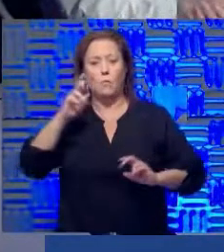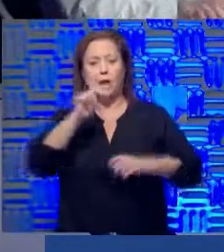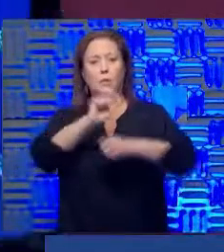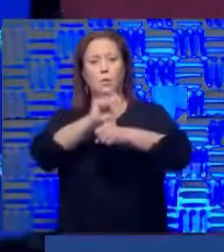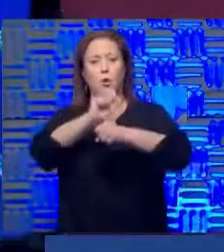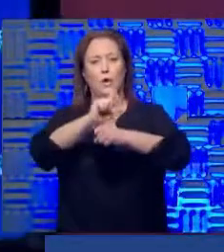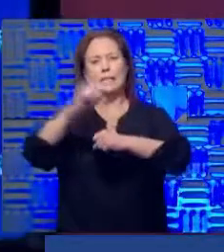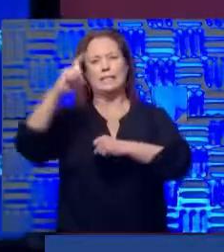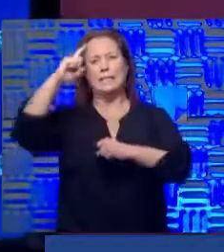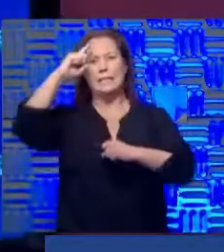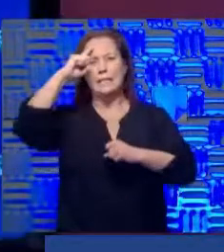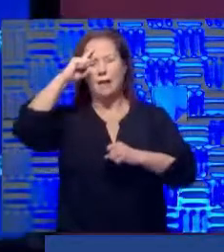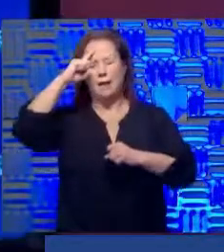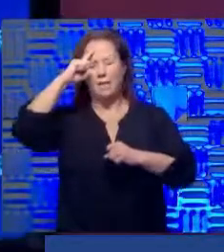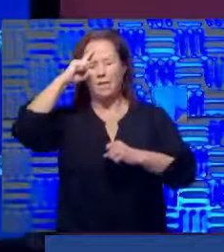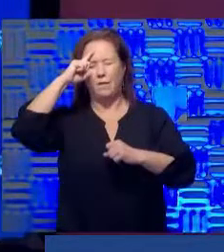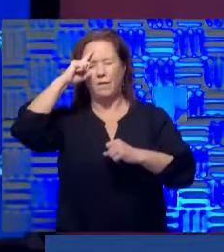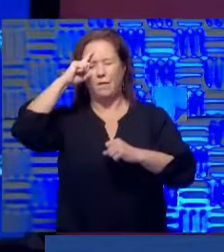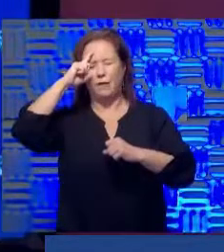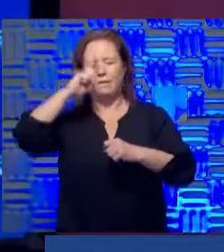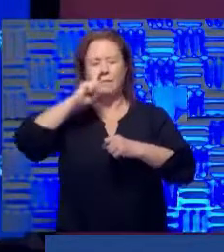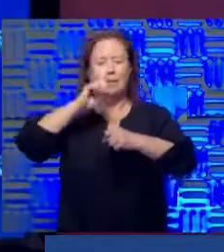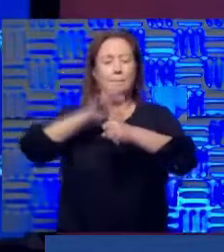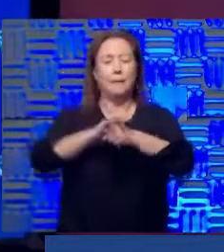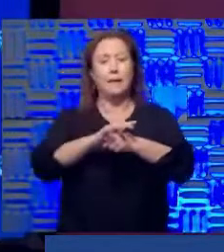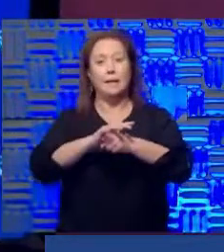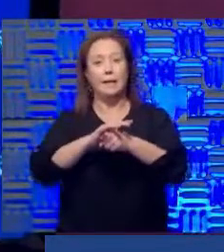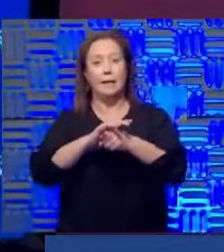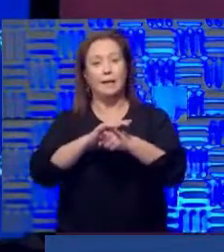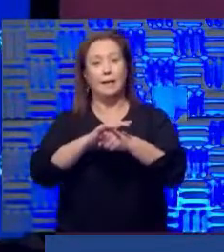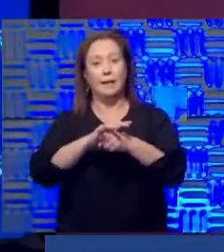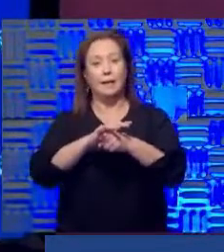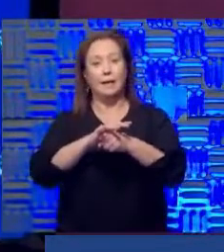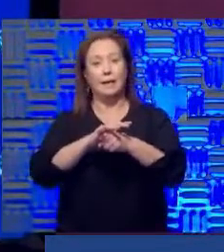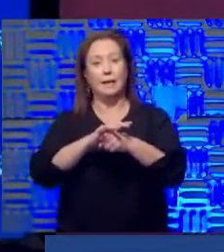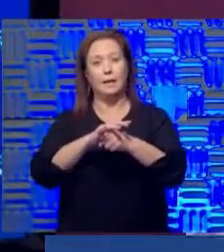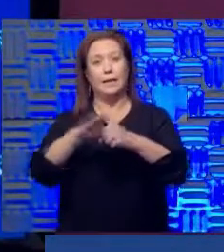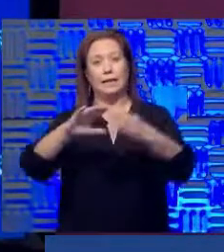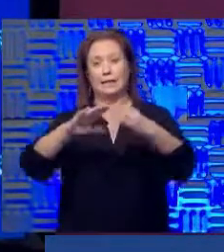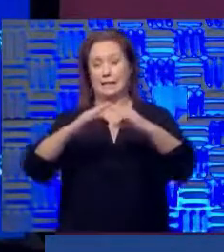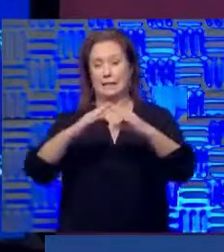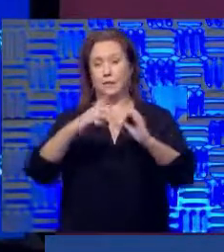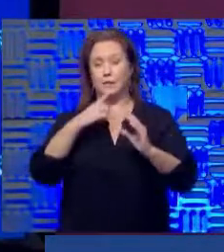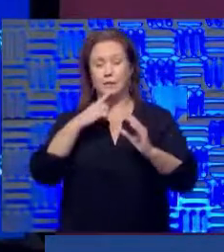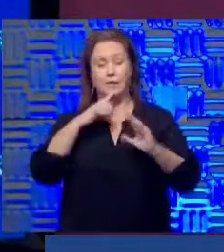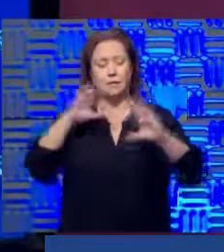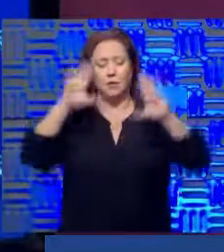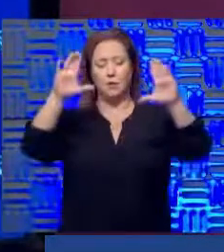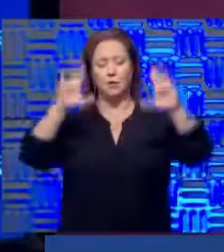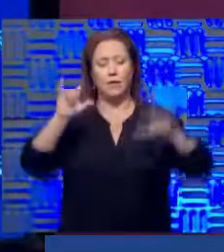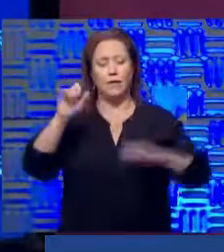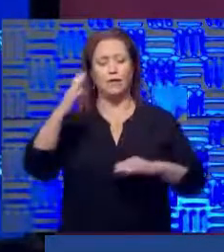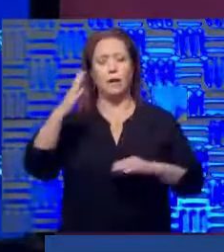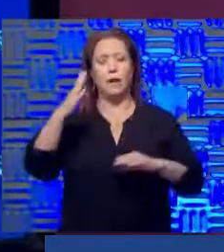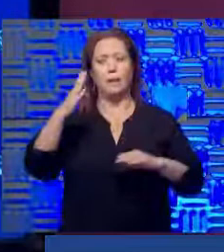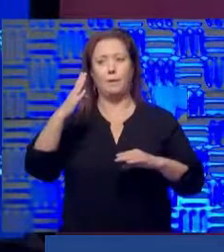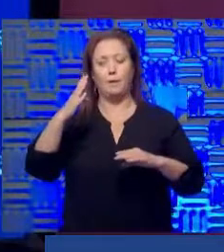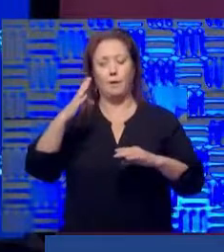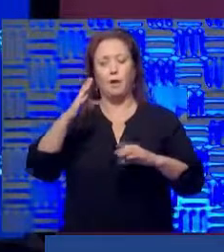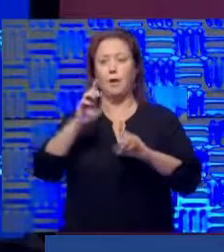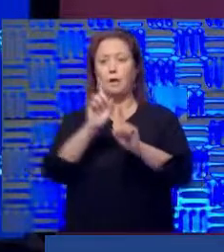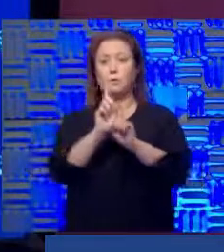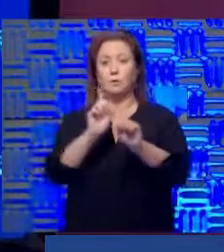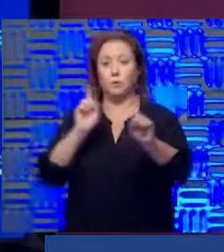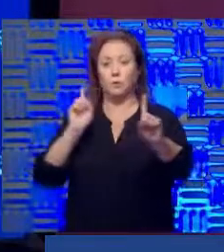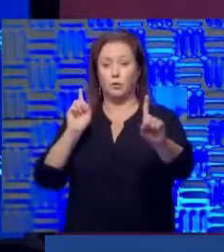as thoughtful and as committed to, I think the city, as you guys said, has done a great job of social